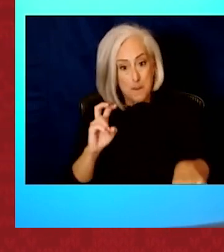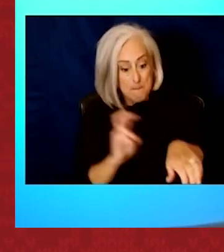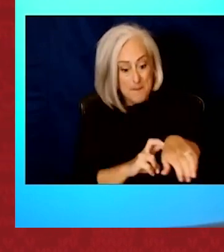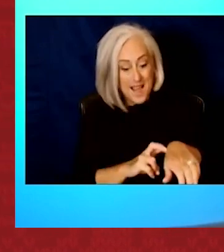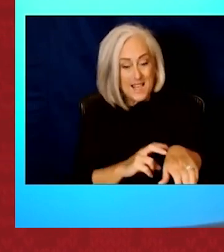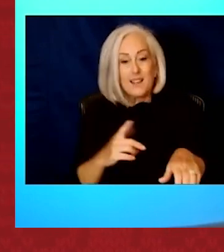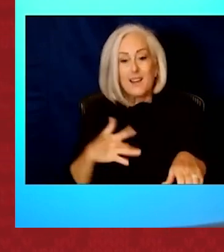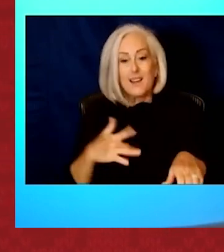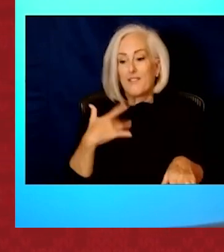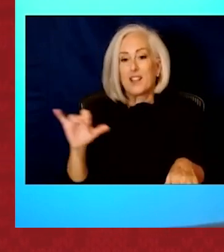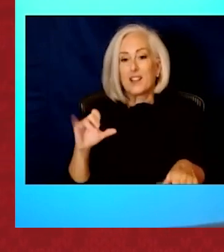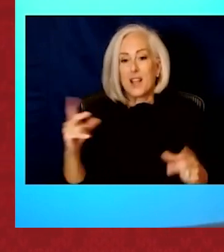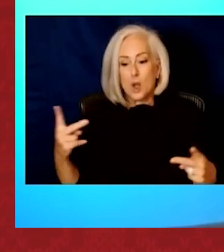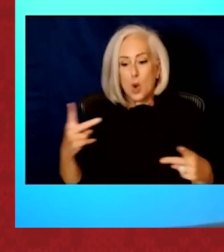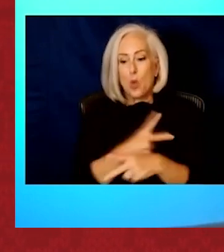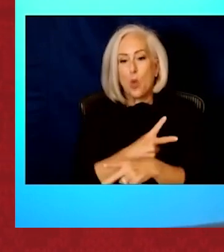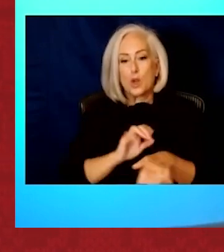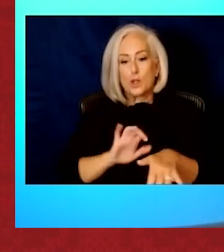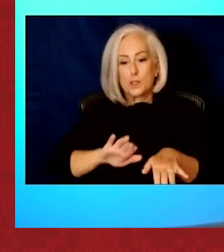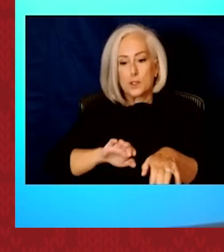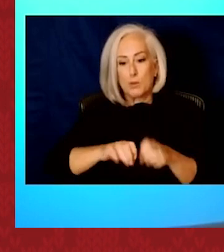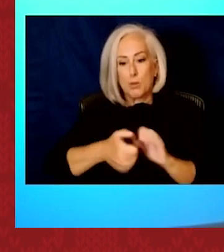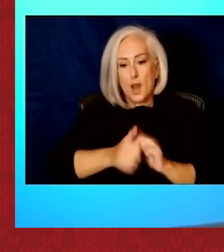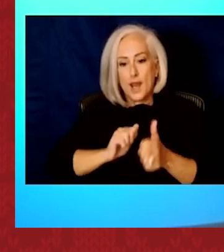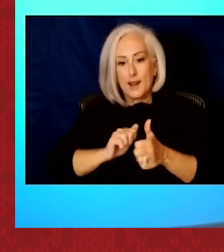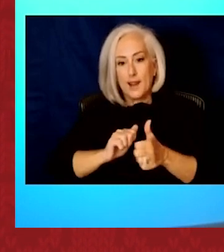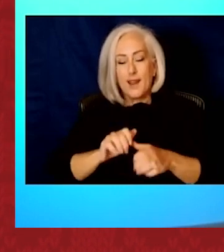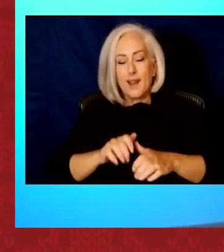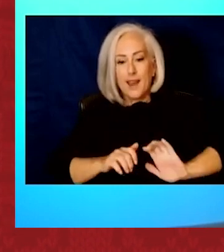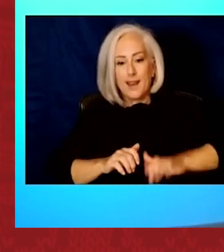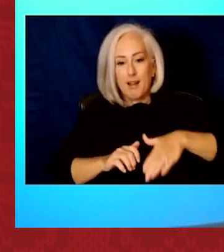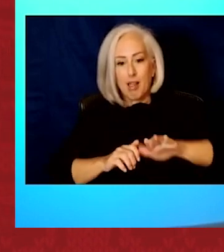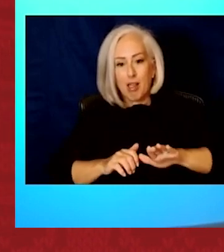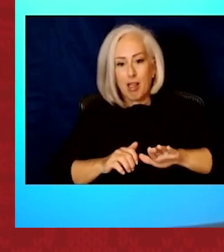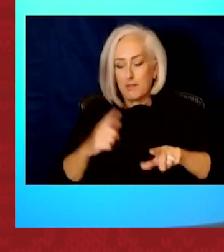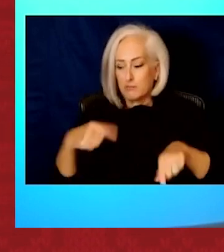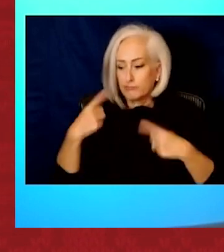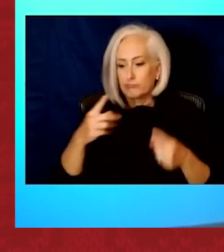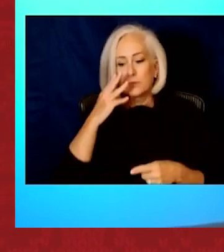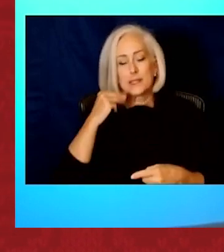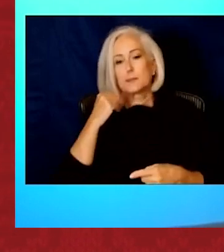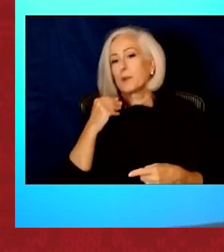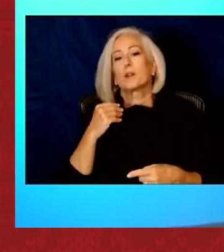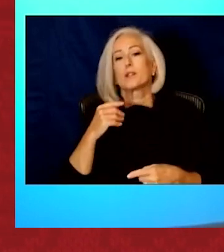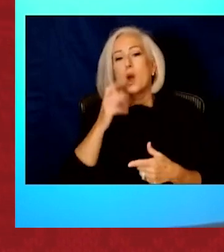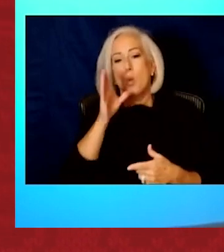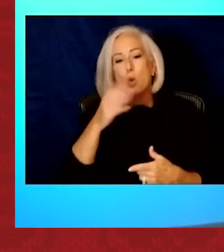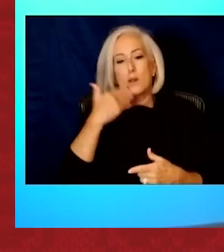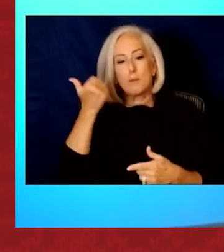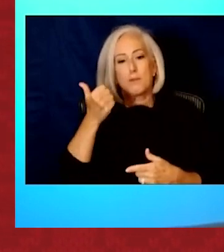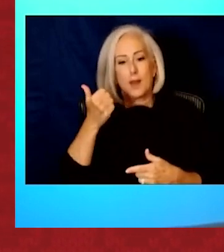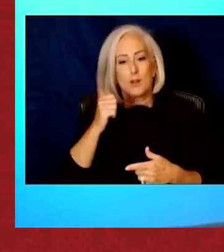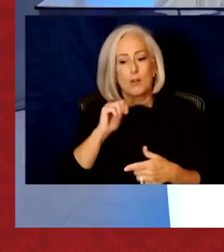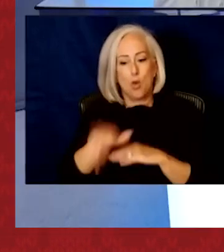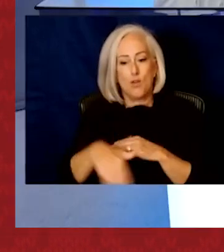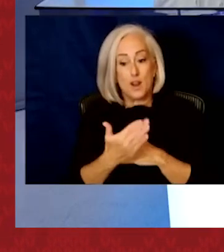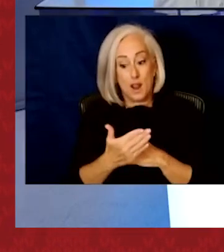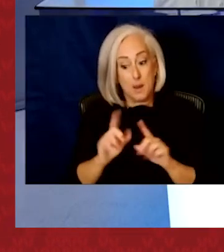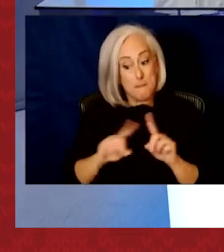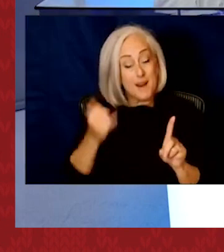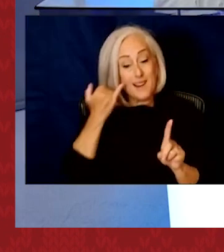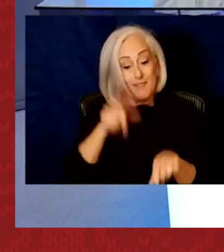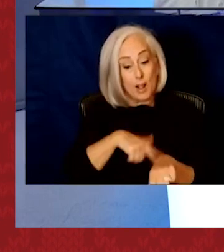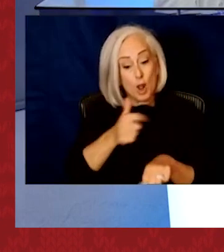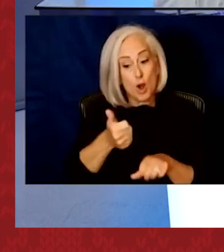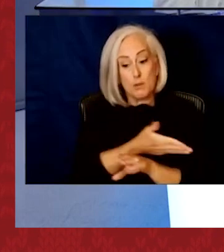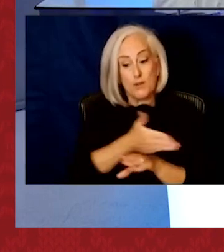going to take a couple weeks for it to get better. It doesn't just kind of get better overnight. But obviously, the longer you let it go before getting antivenom, the worse it can be. So now, if somebody